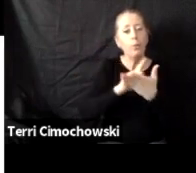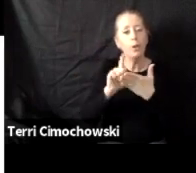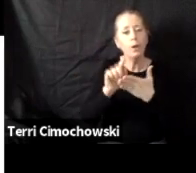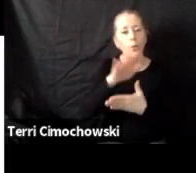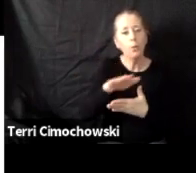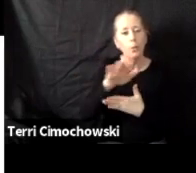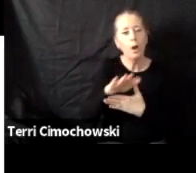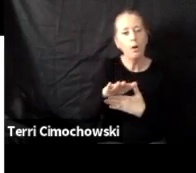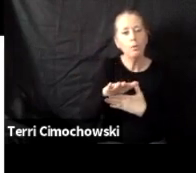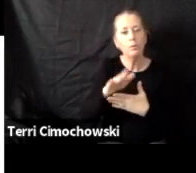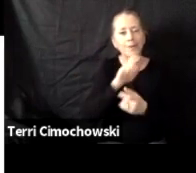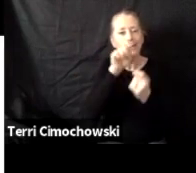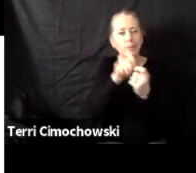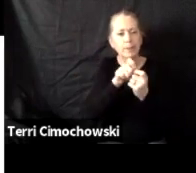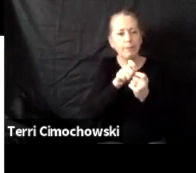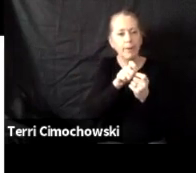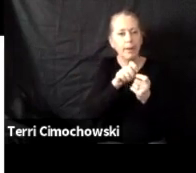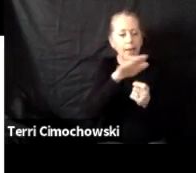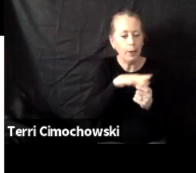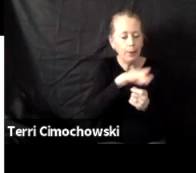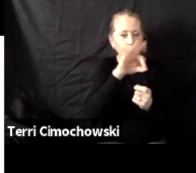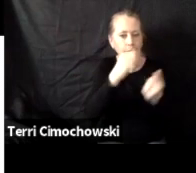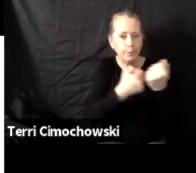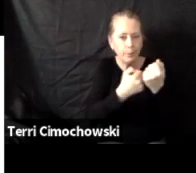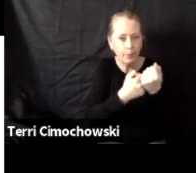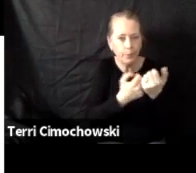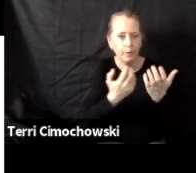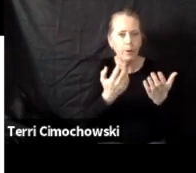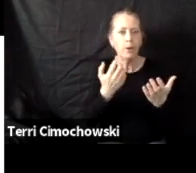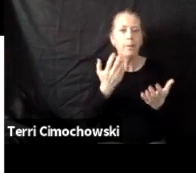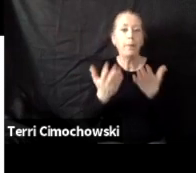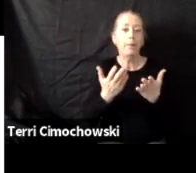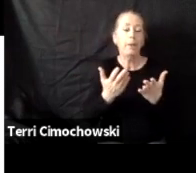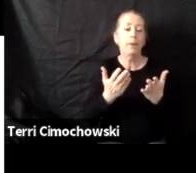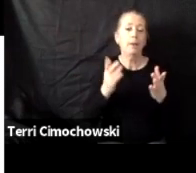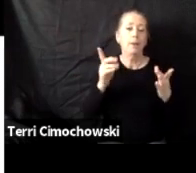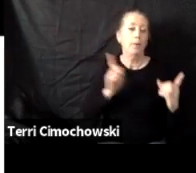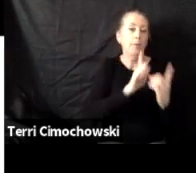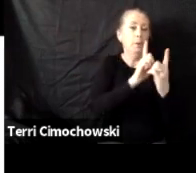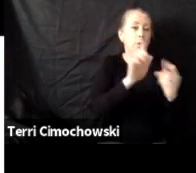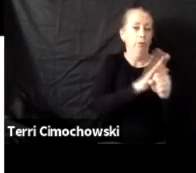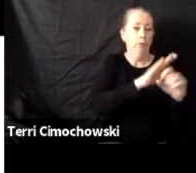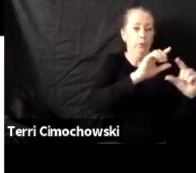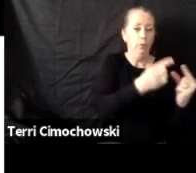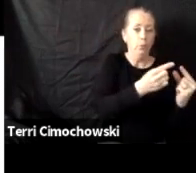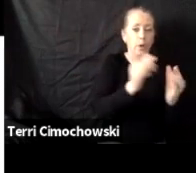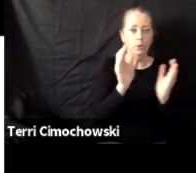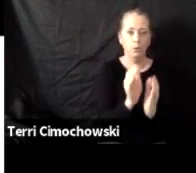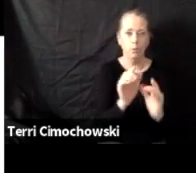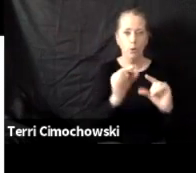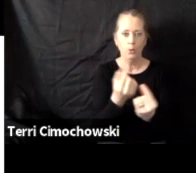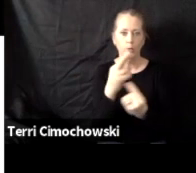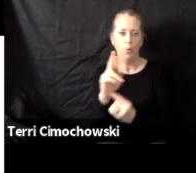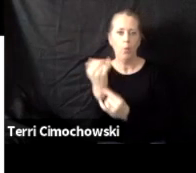areas, specific types of pieces. And so they may be meeting together again as whole groups, small groups, or